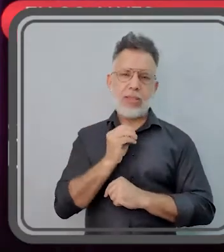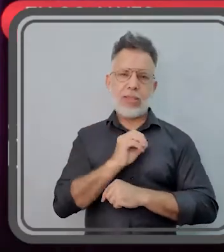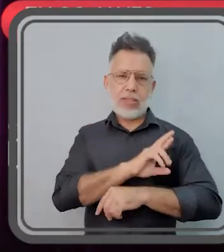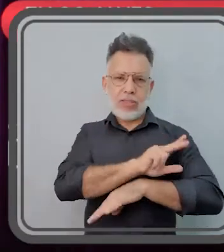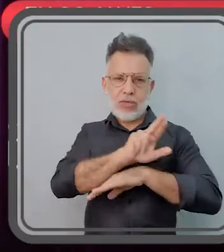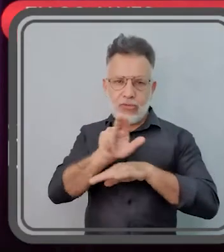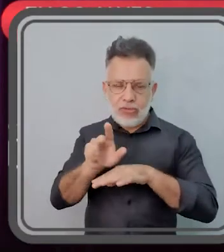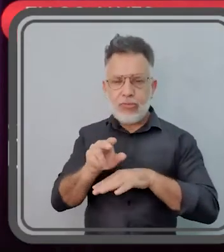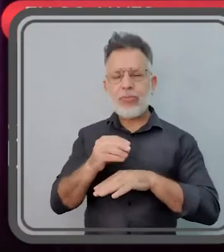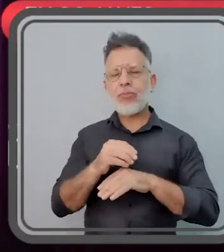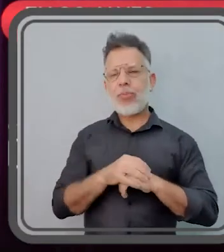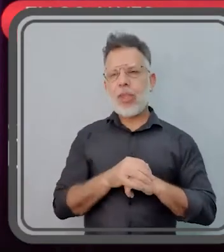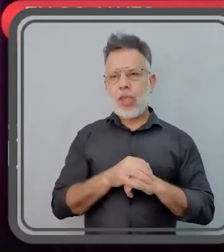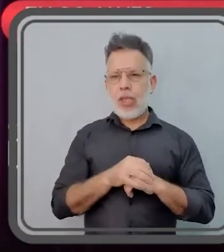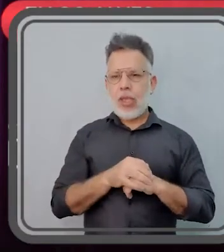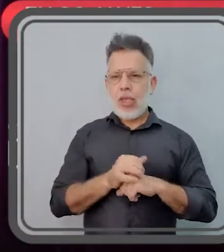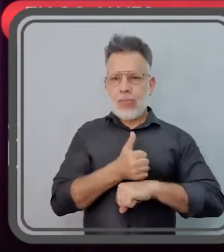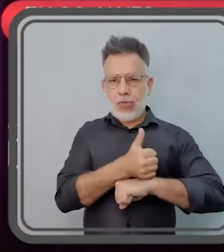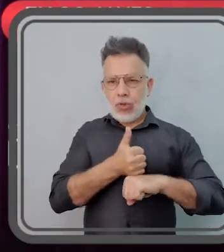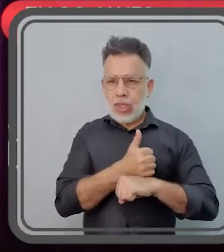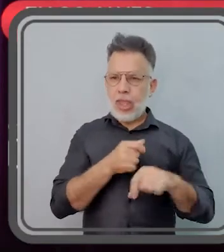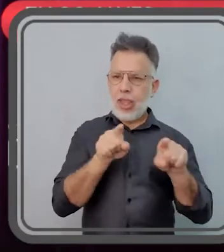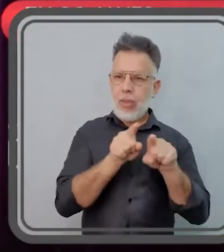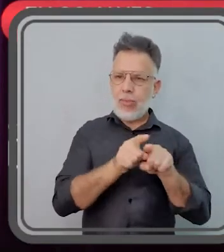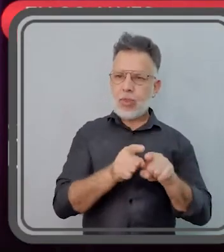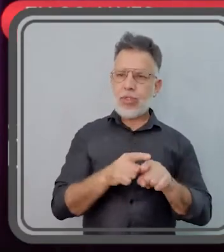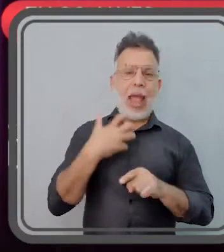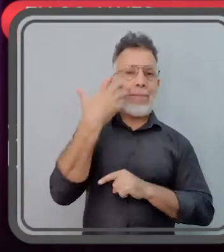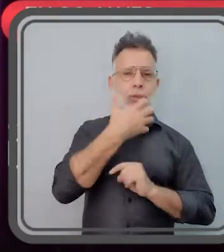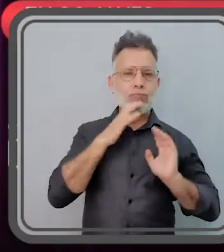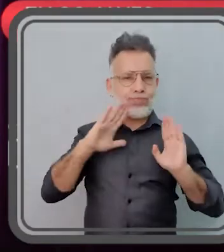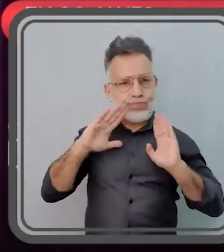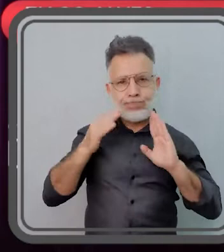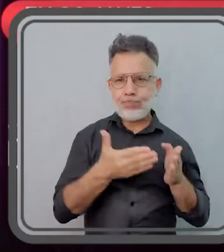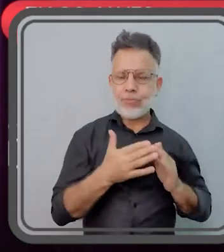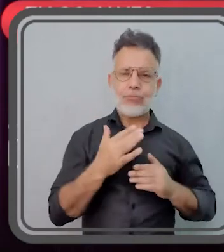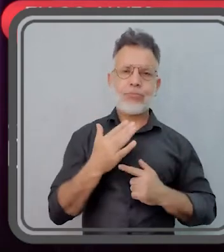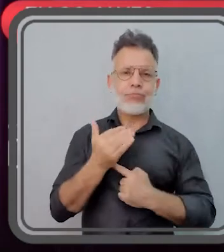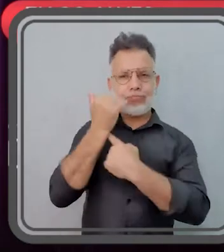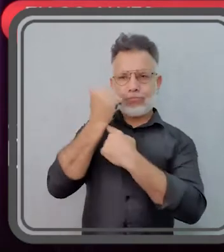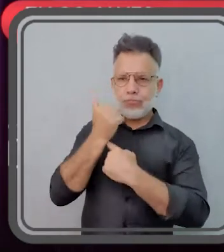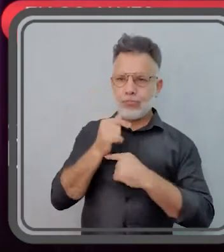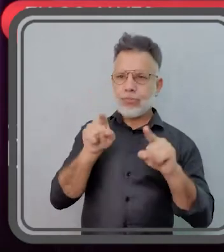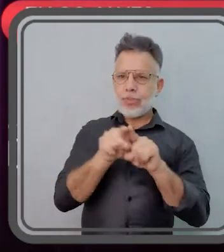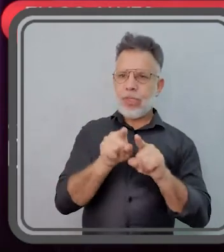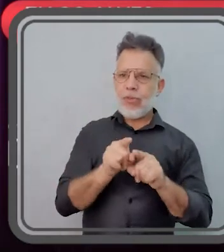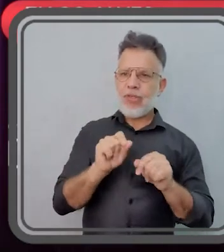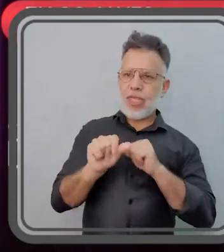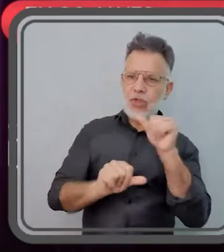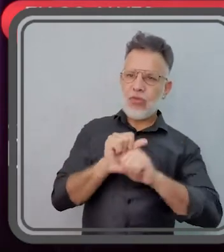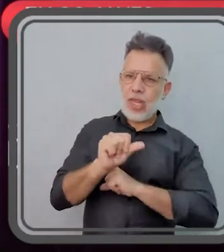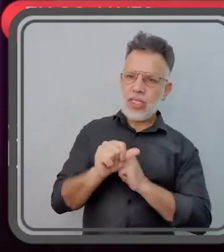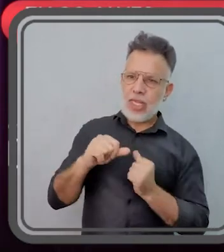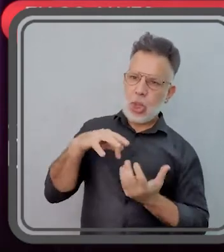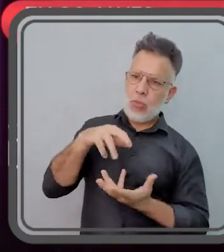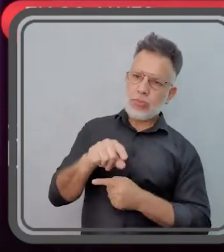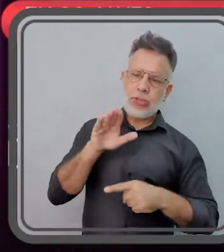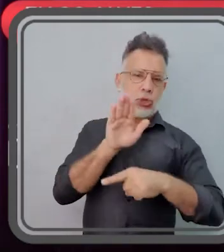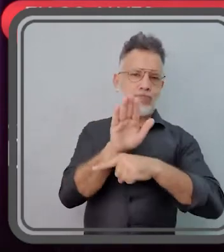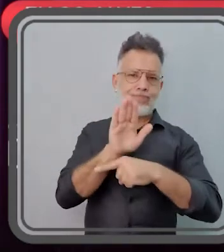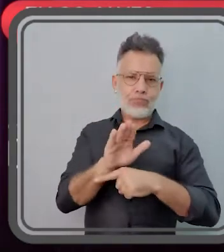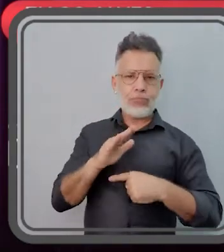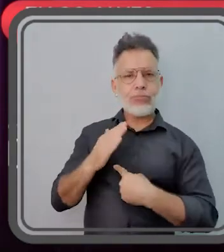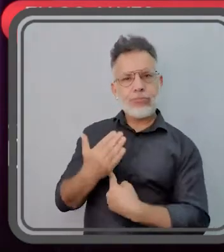experience, all people who are passionate about technology and about making a difference in the